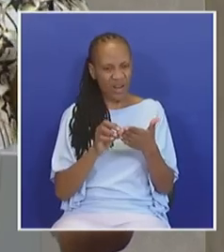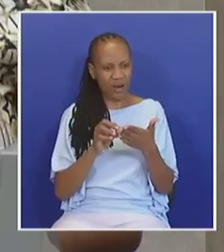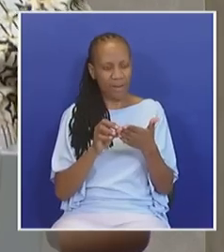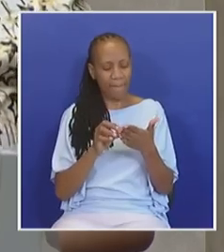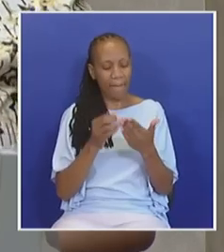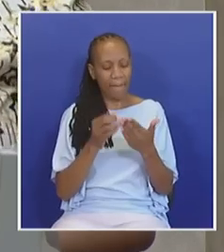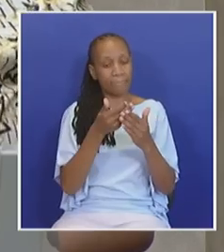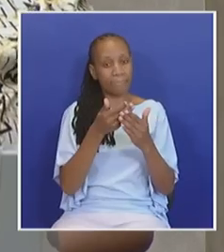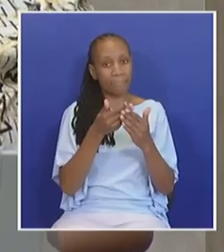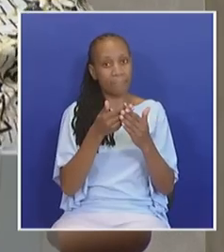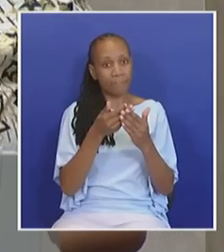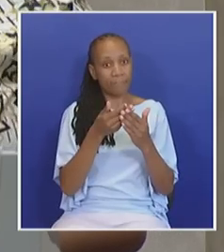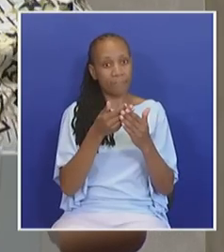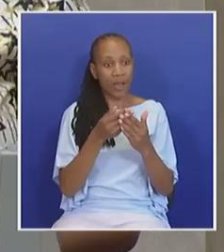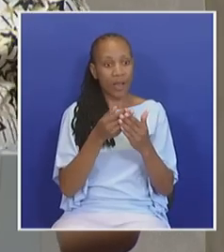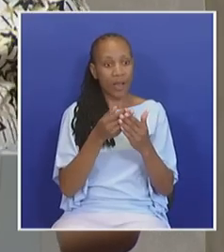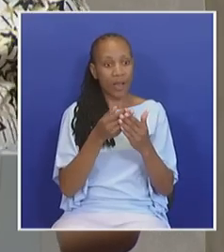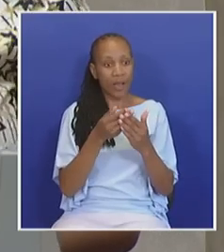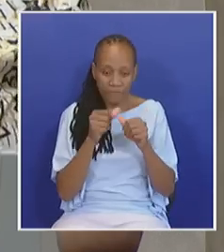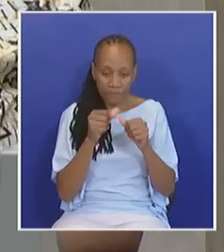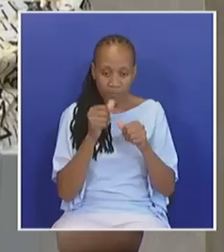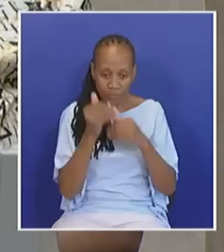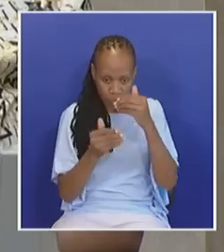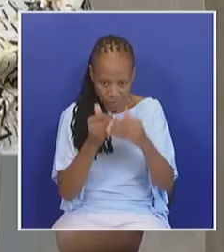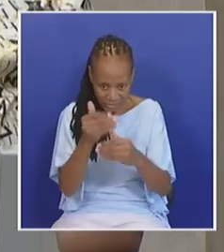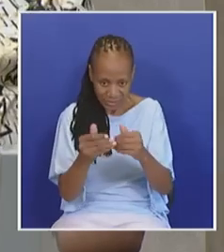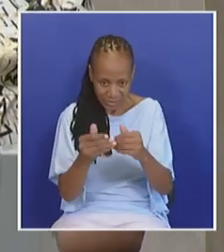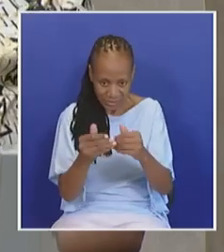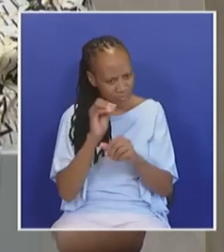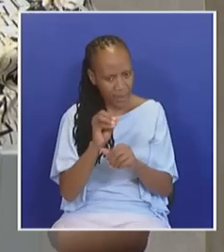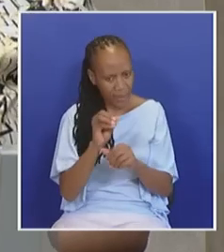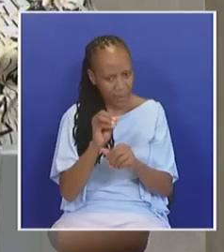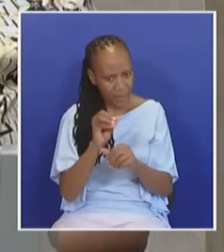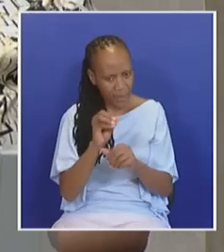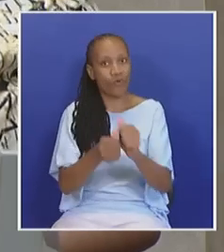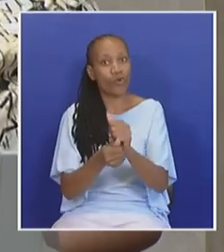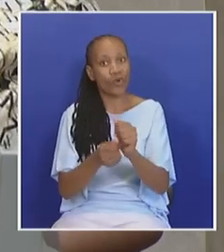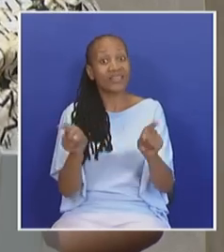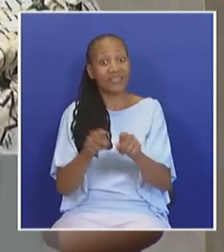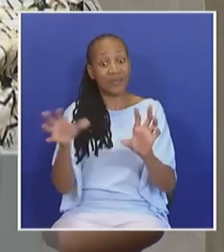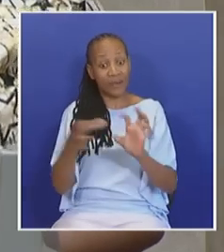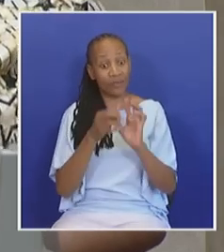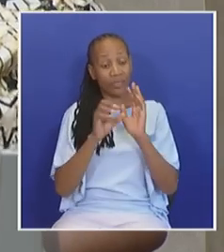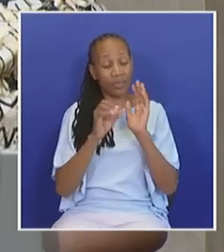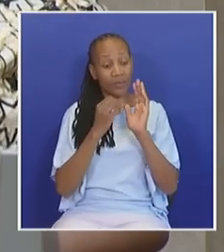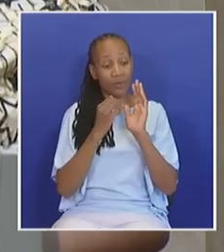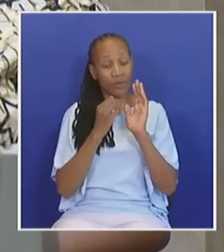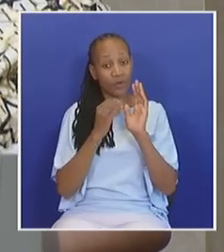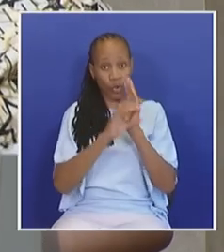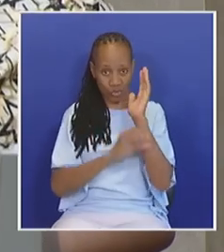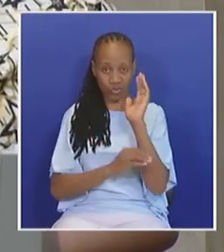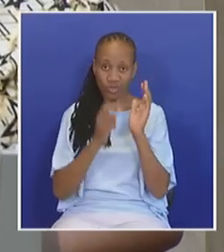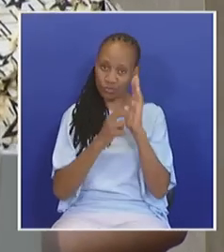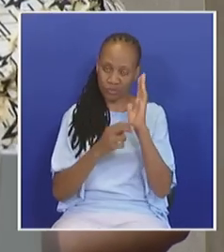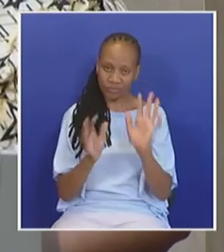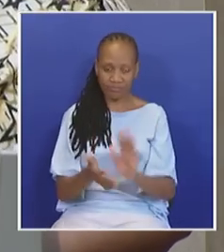Section 19 of the Constitution. The bill also proposes that an independent candidate must, together